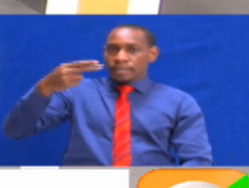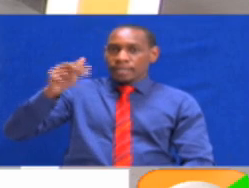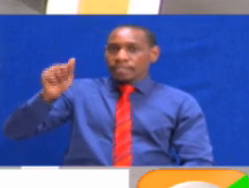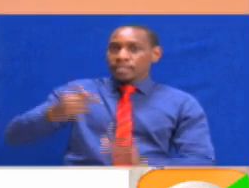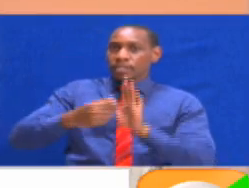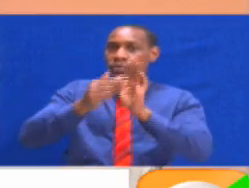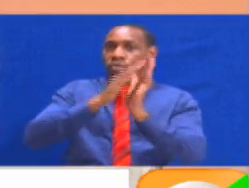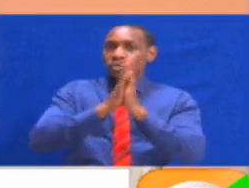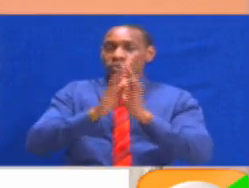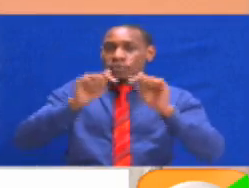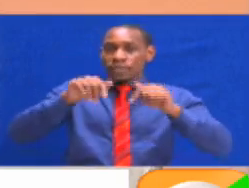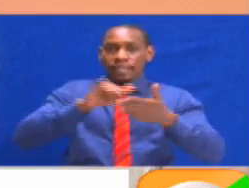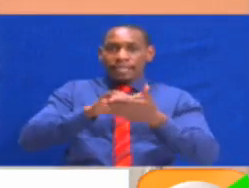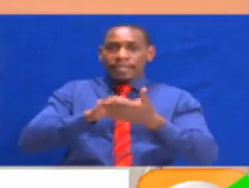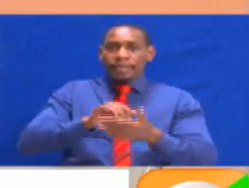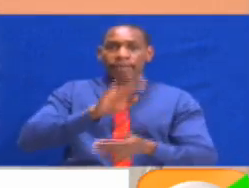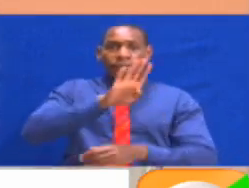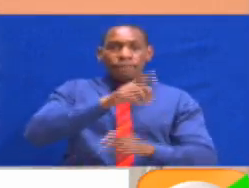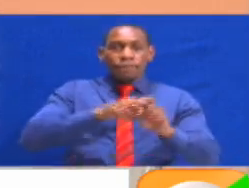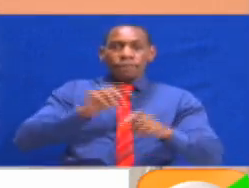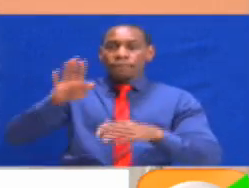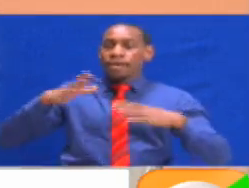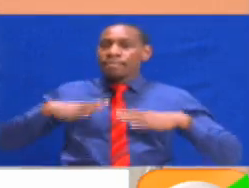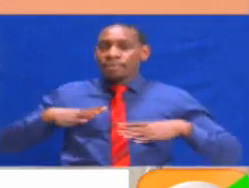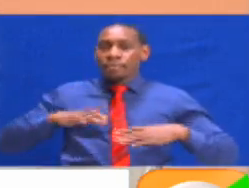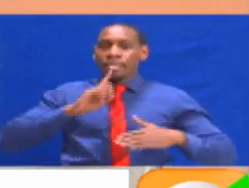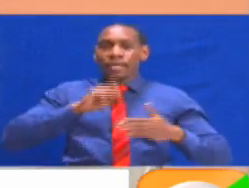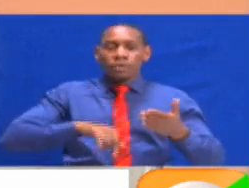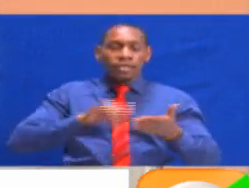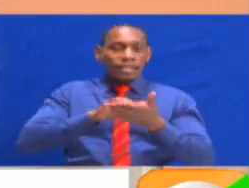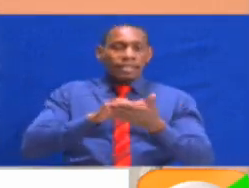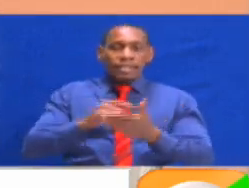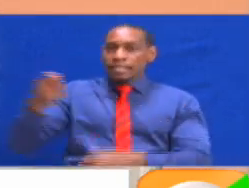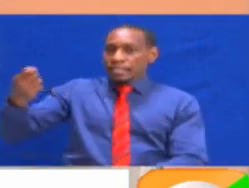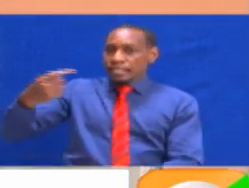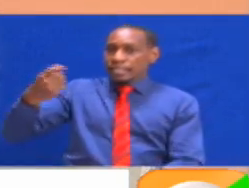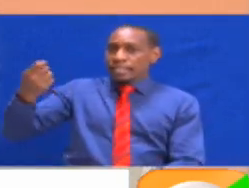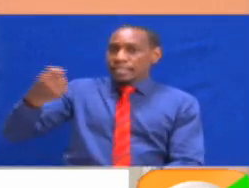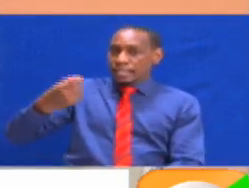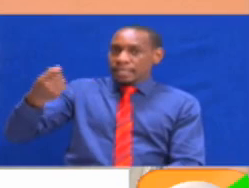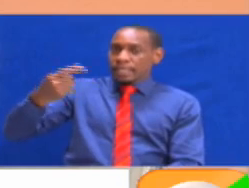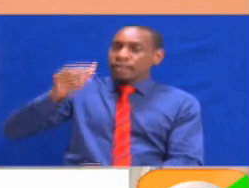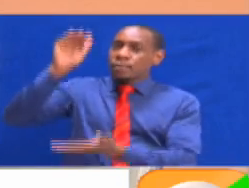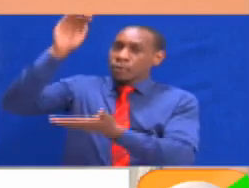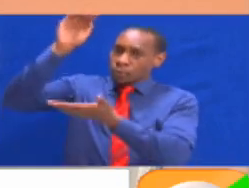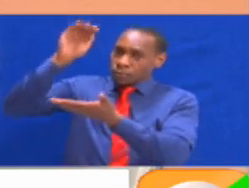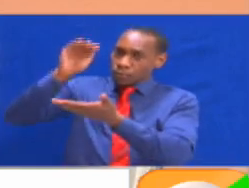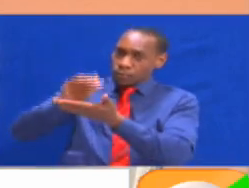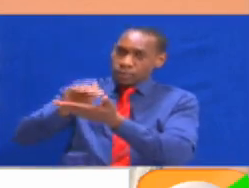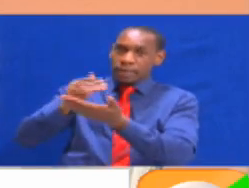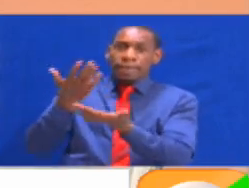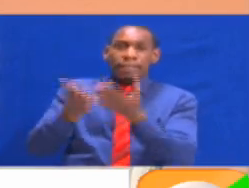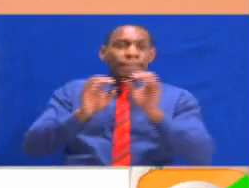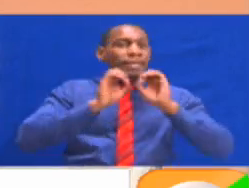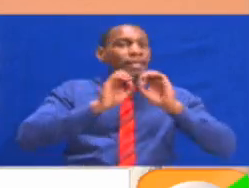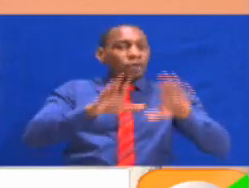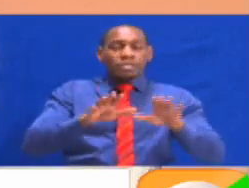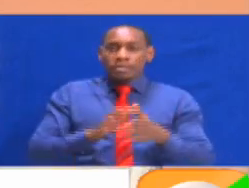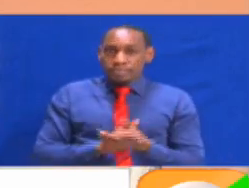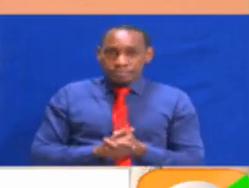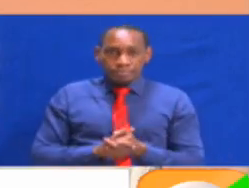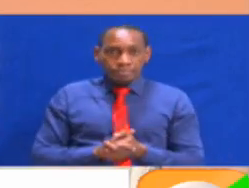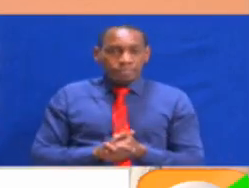where they're talking about, you know, 4 out of 5 people are talking about the fact that their incomes have been significantly reduced or lost